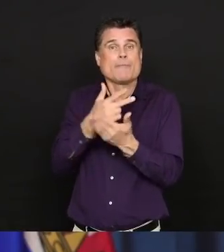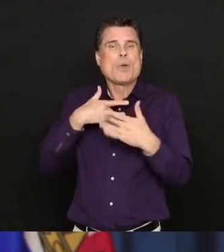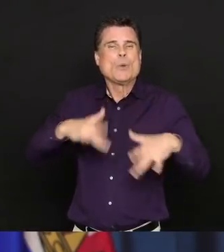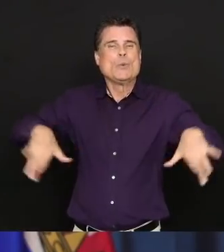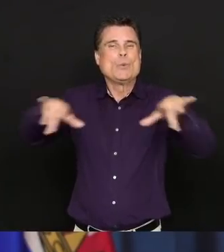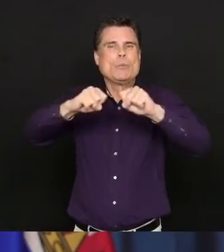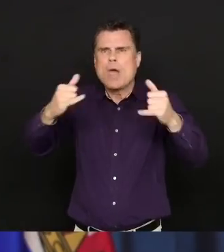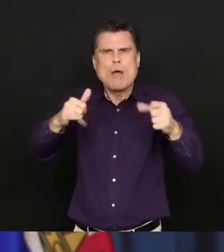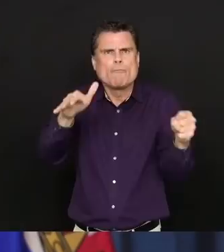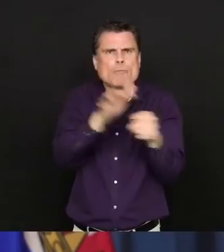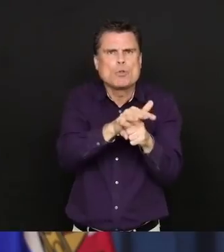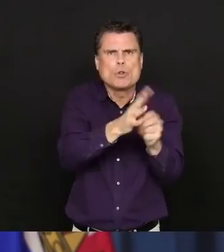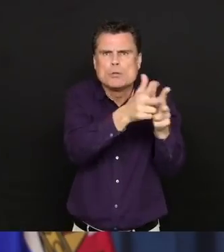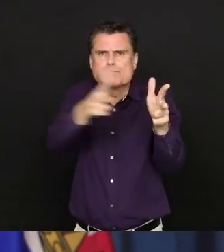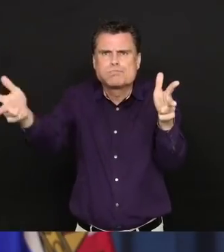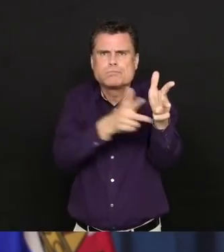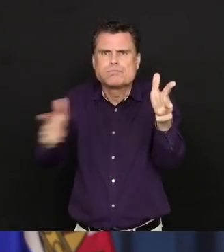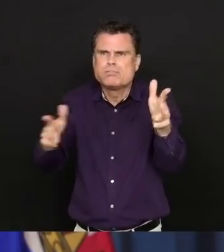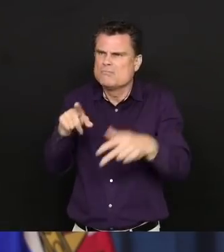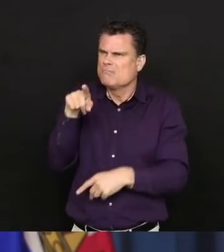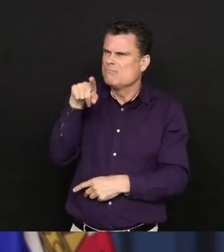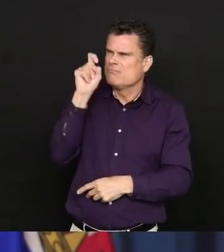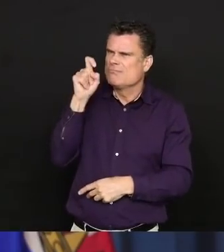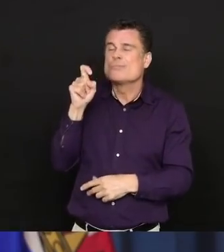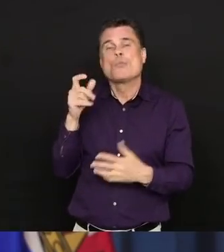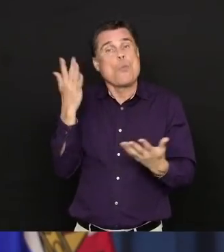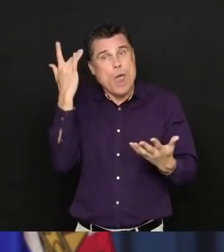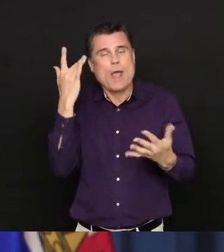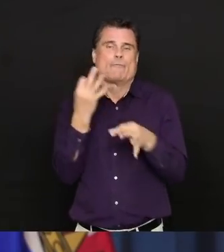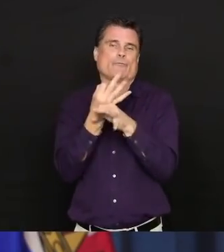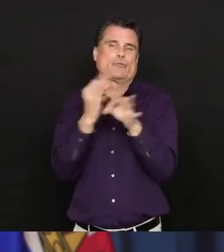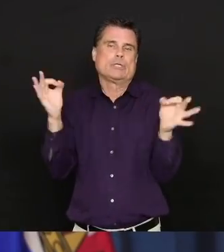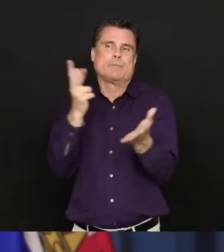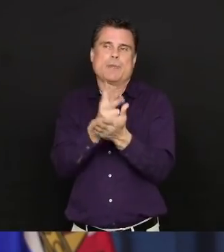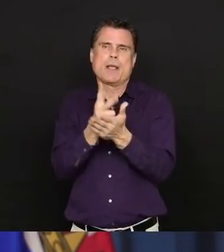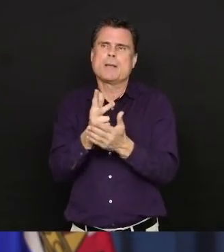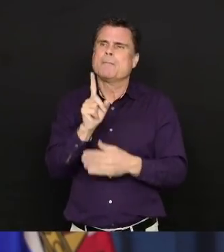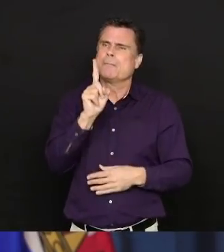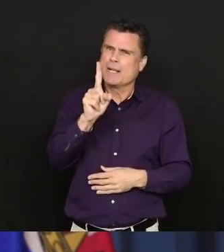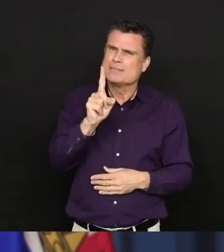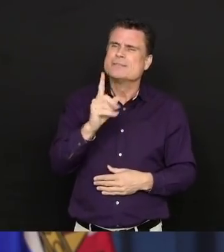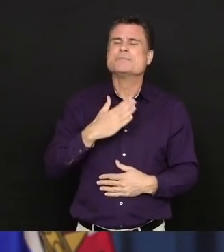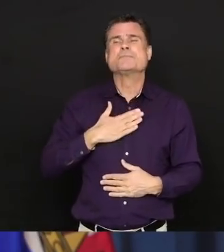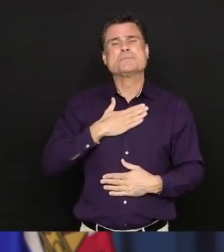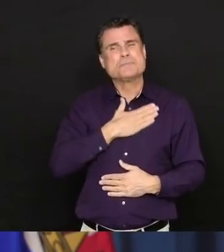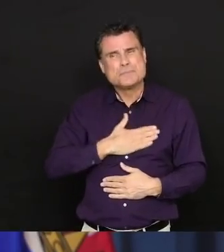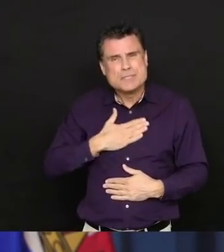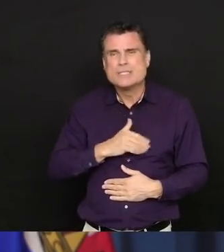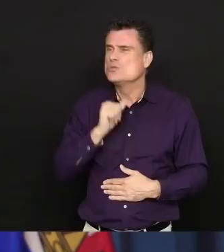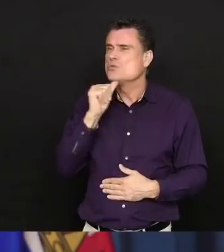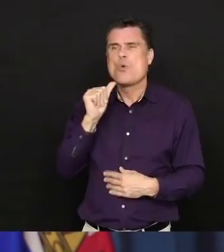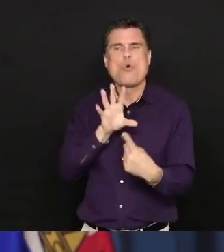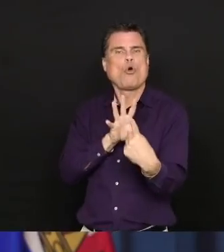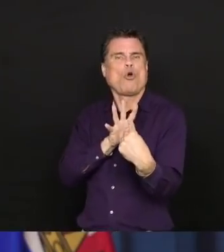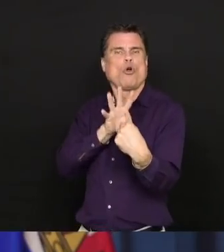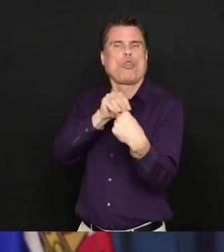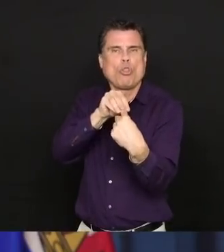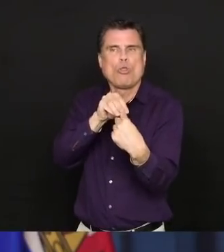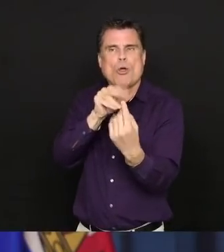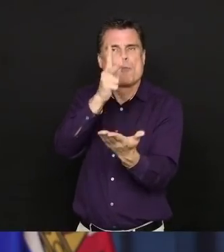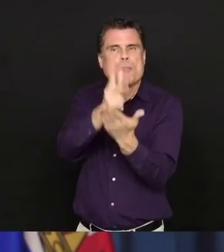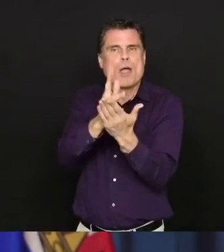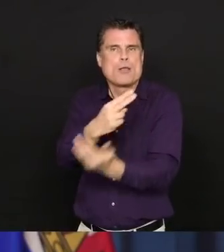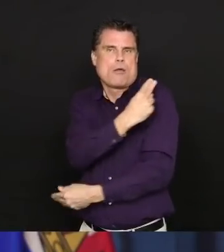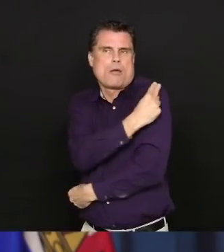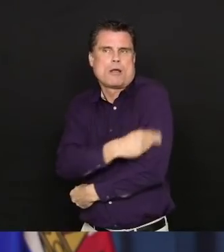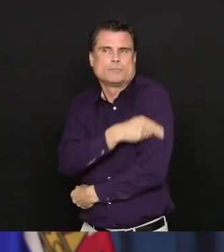year or two, I can tell you one of the challenges with free parking has always been ensuring that everyone has access to parking. And that is a difficulty